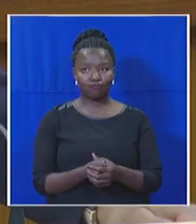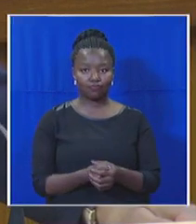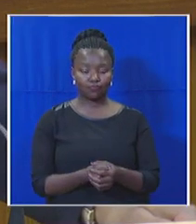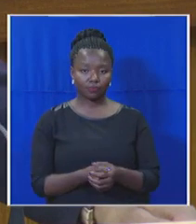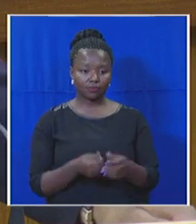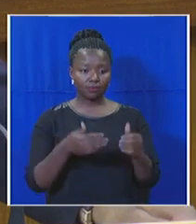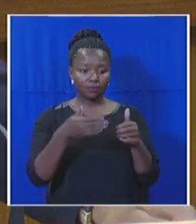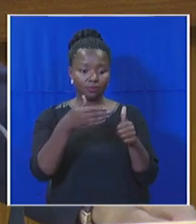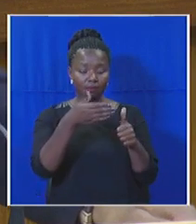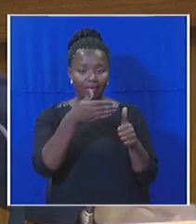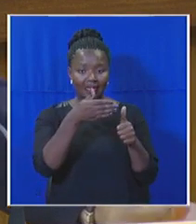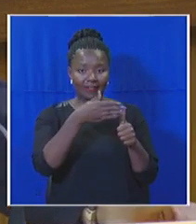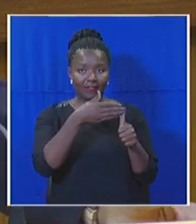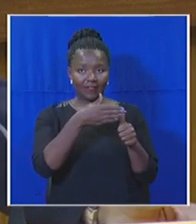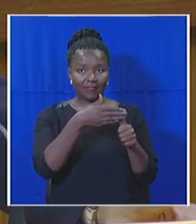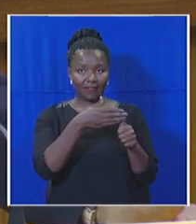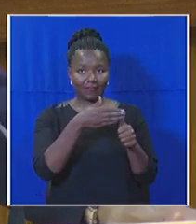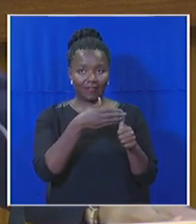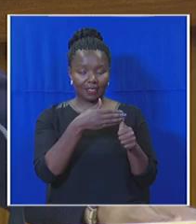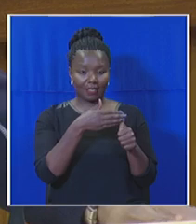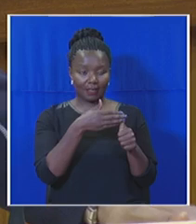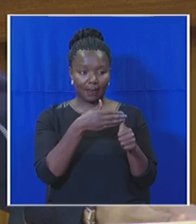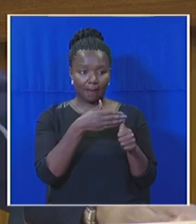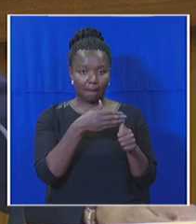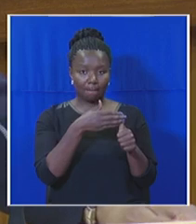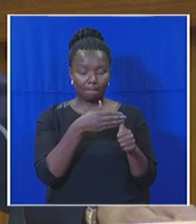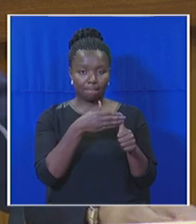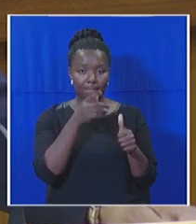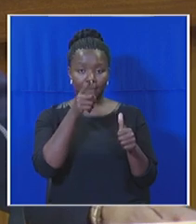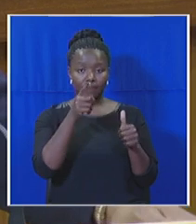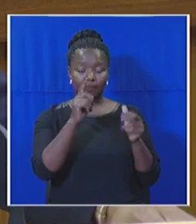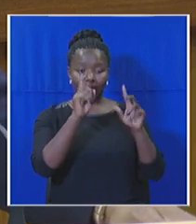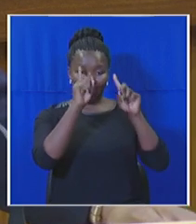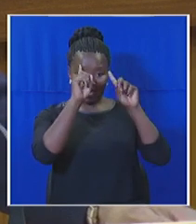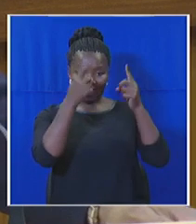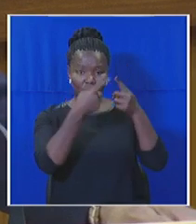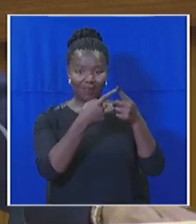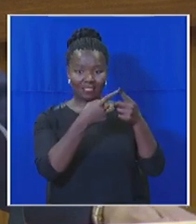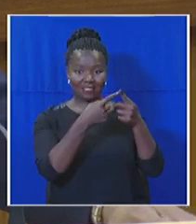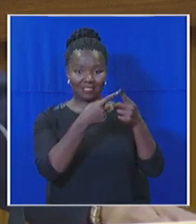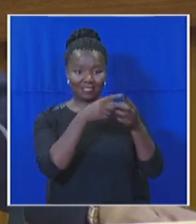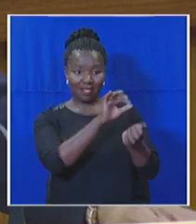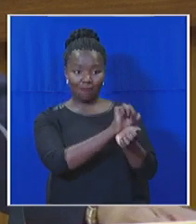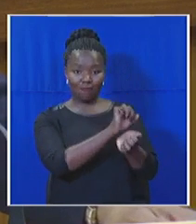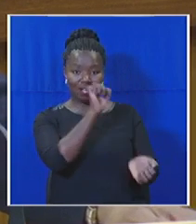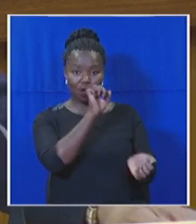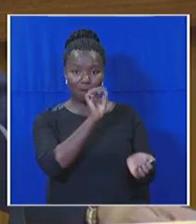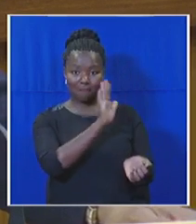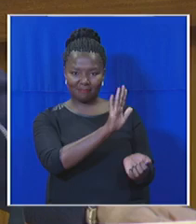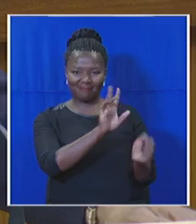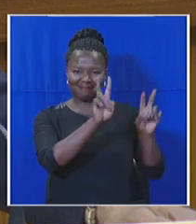Firstly, the issue of the academic freedom. I think all of us have agreed